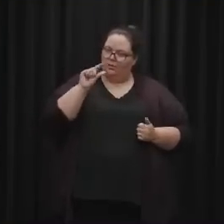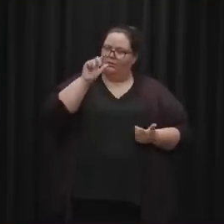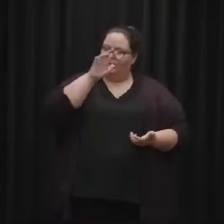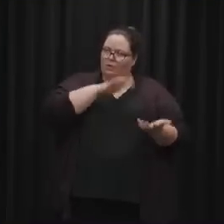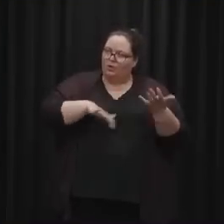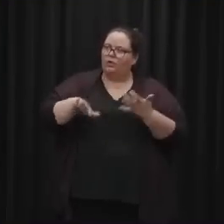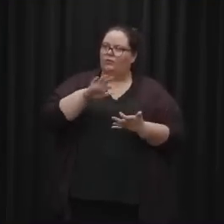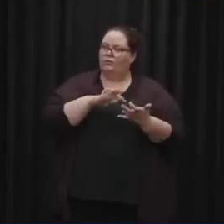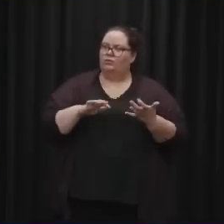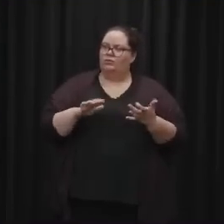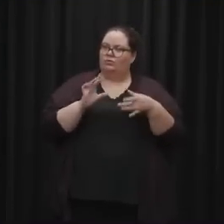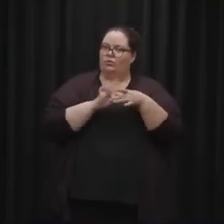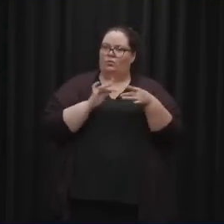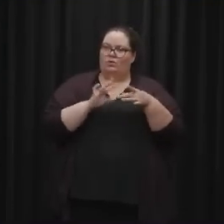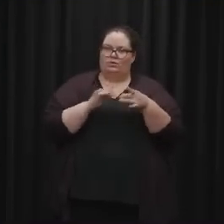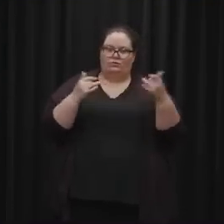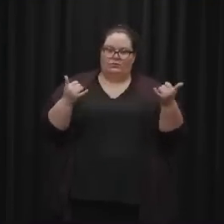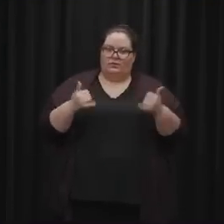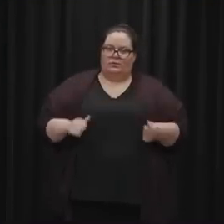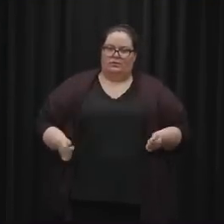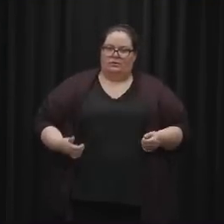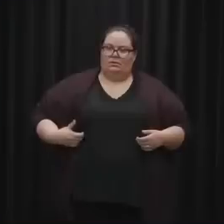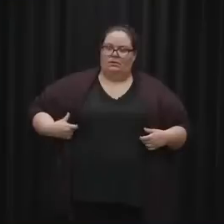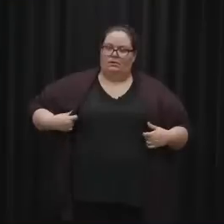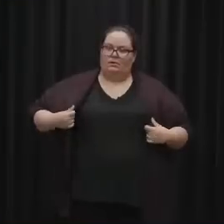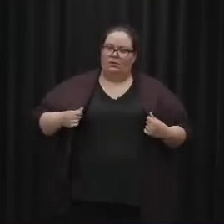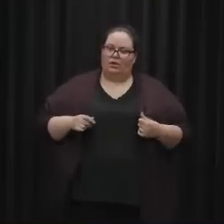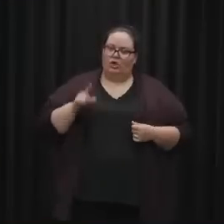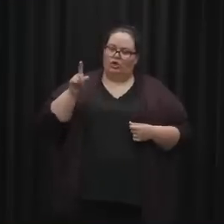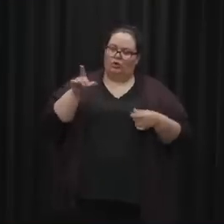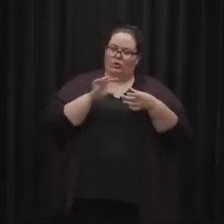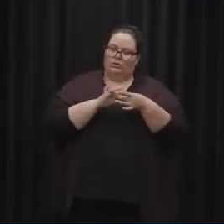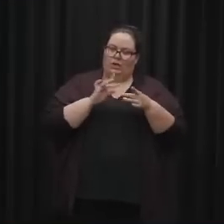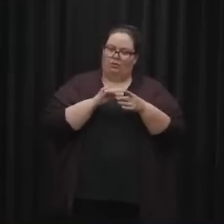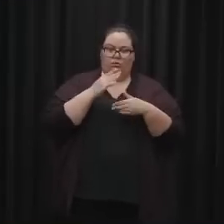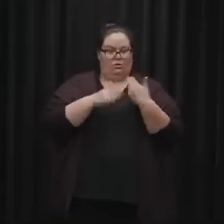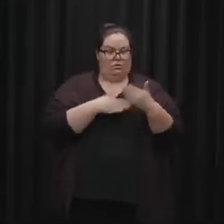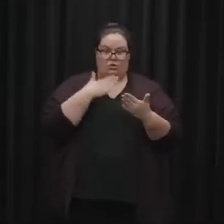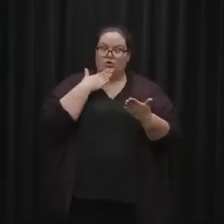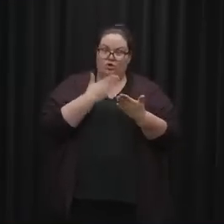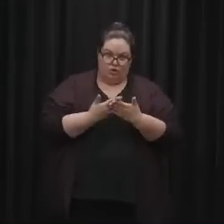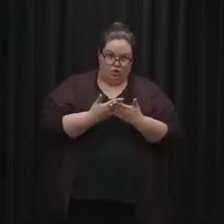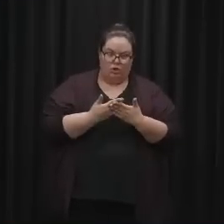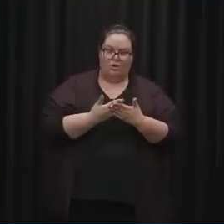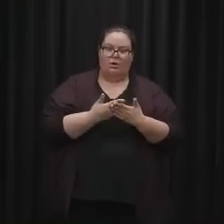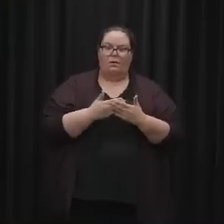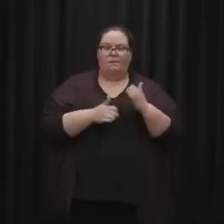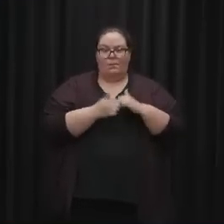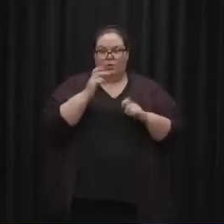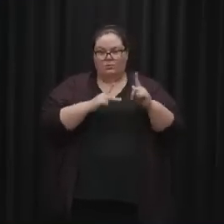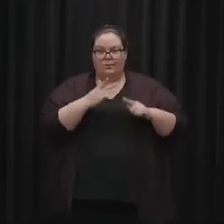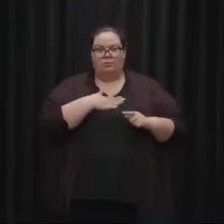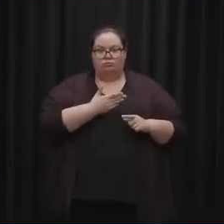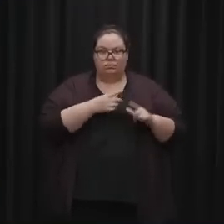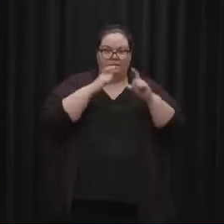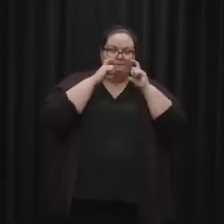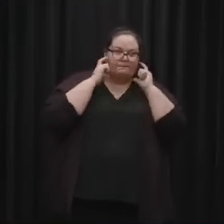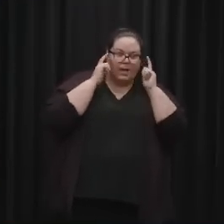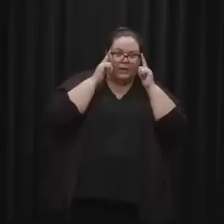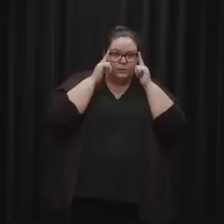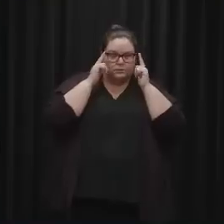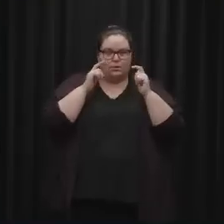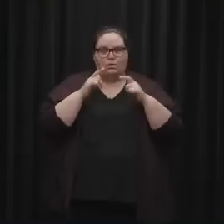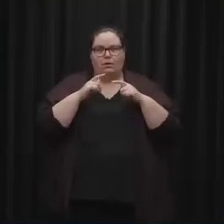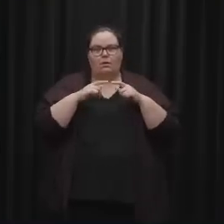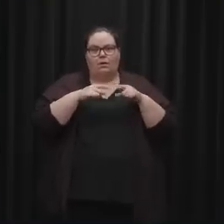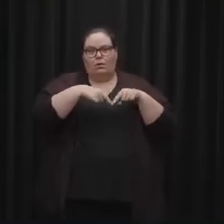confused about what's been said here today. On the one hand, you say we're doing really well with masks and the borders with Quebec and Maine